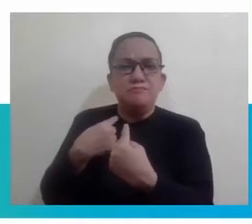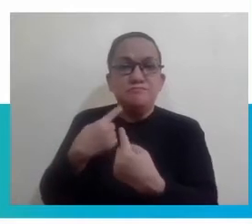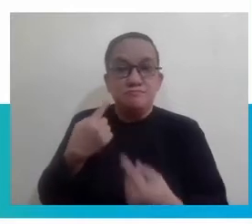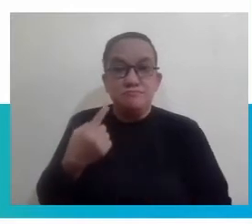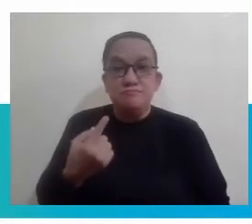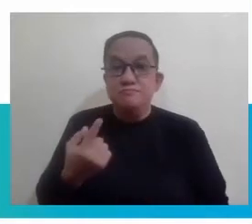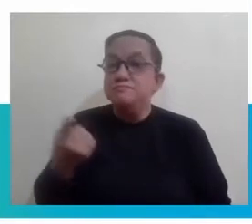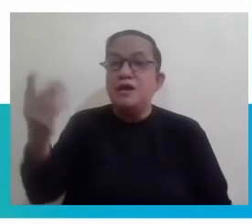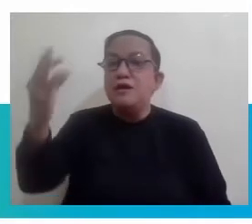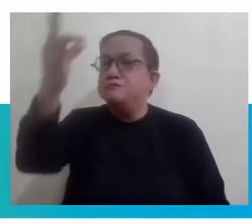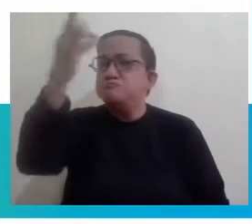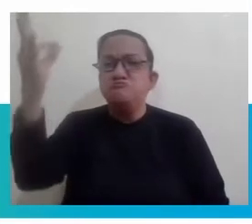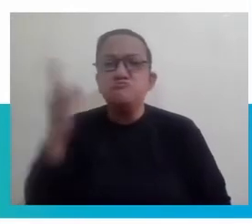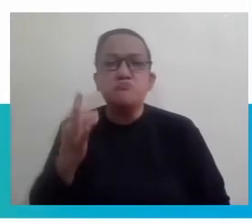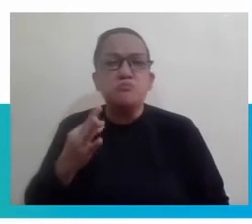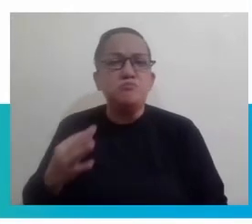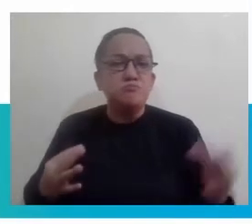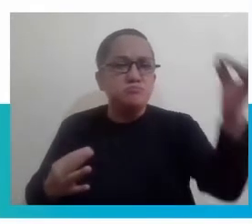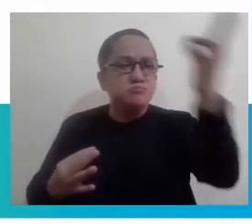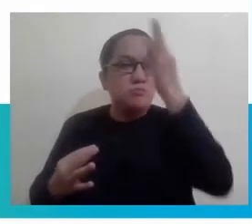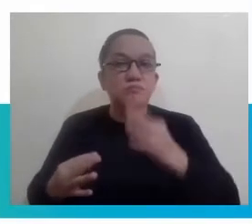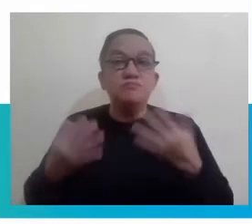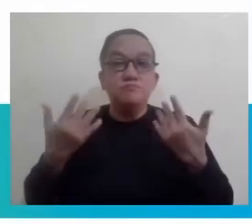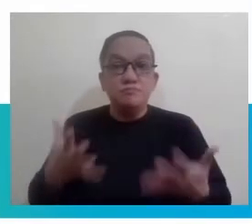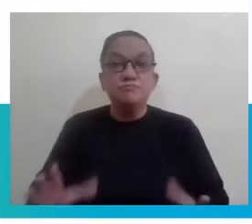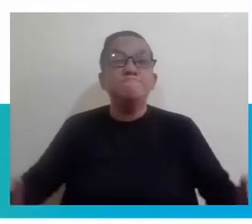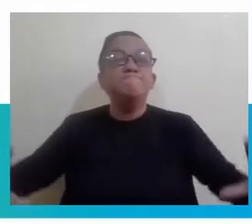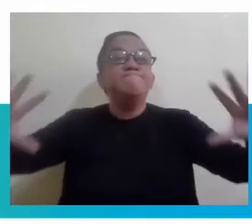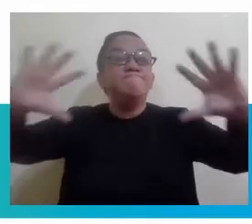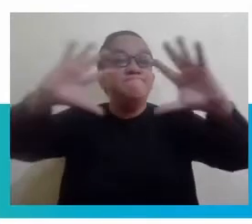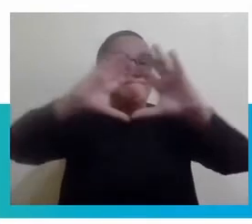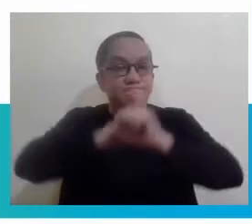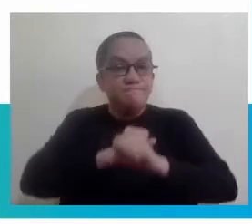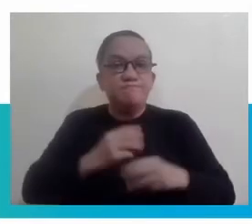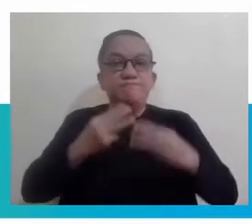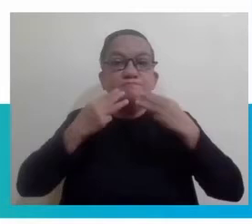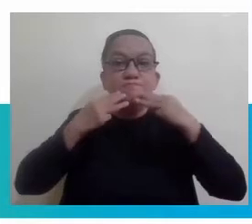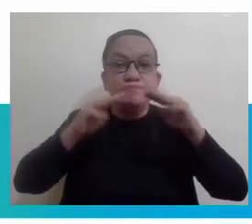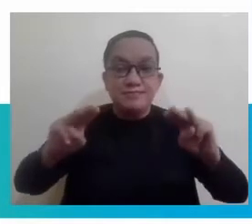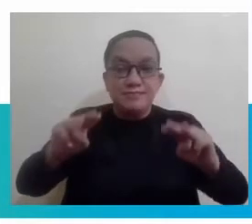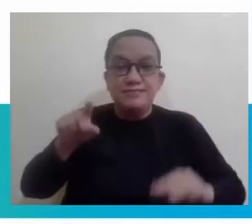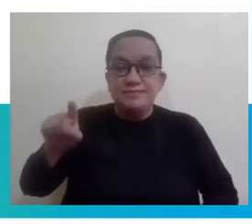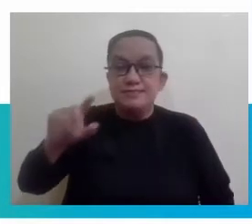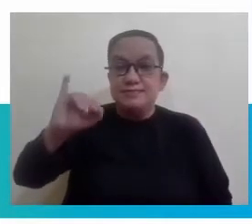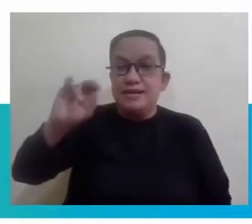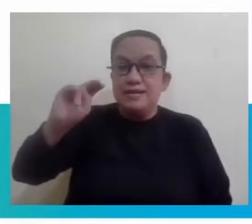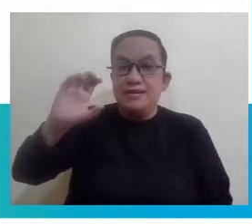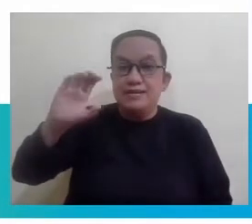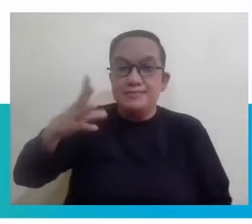concluding thoughts from Ingrid and from Christian, and we will watch two videos together.